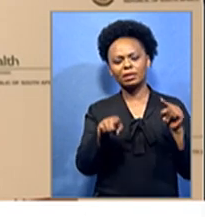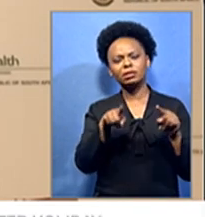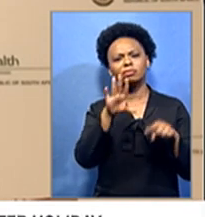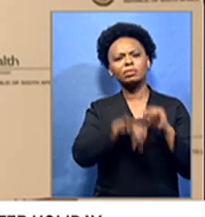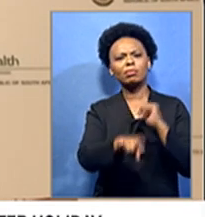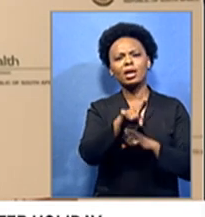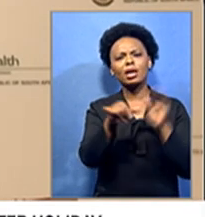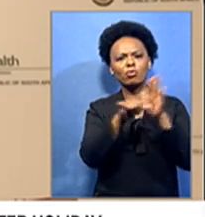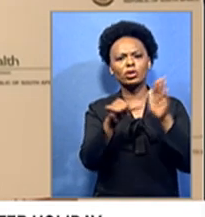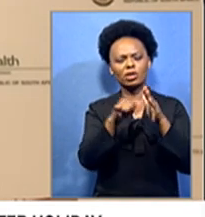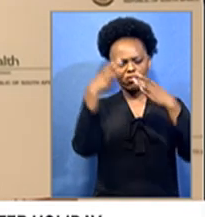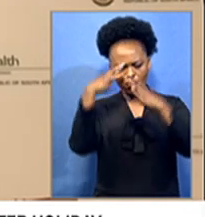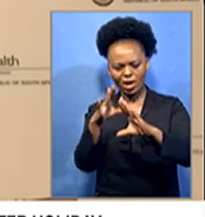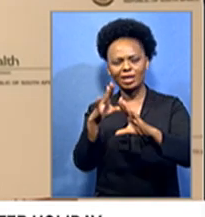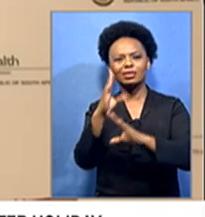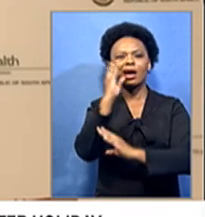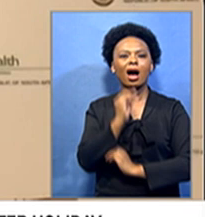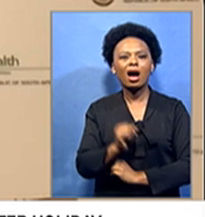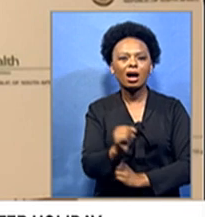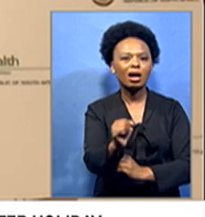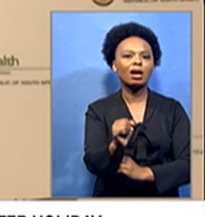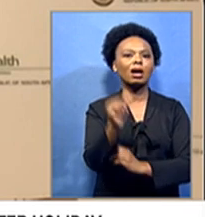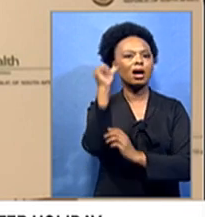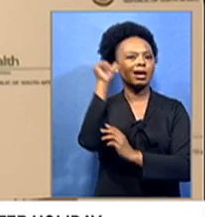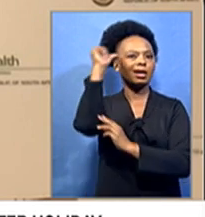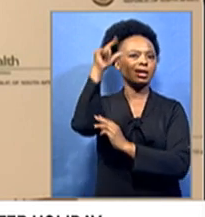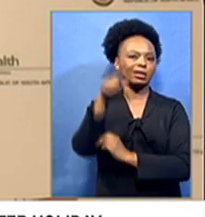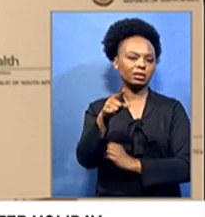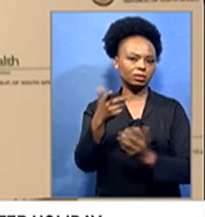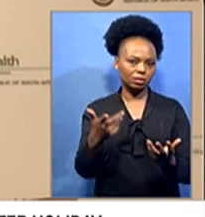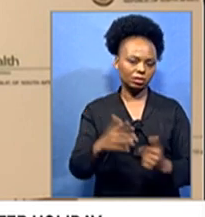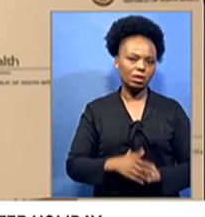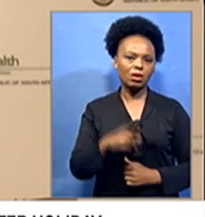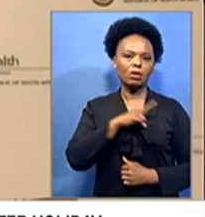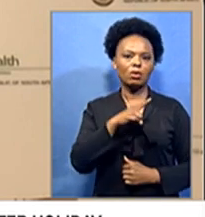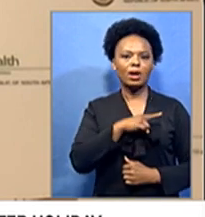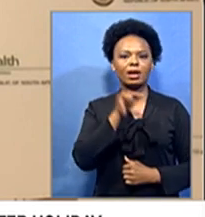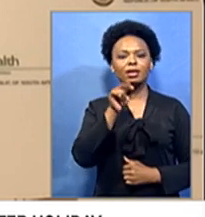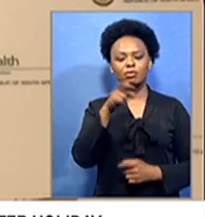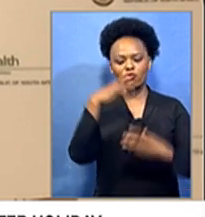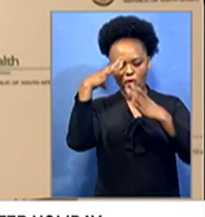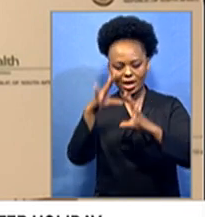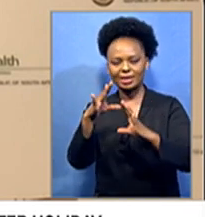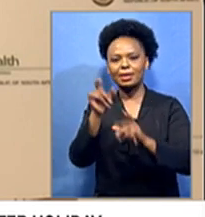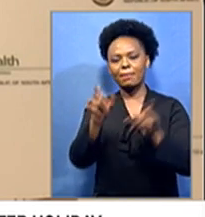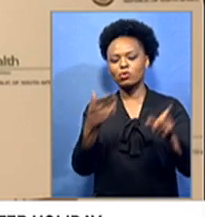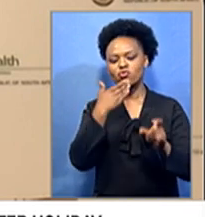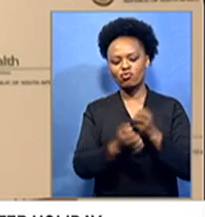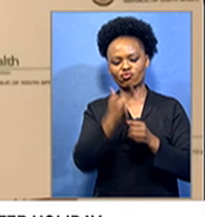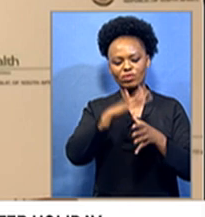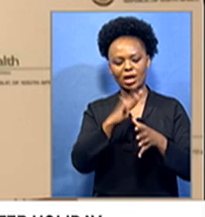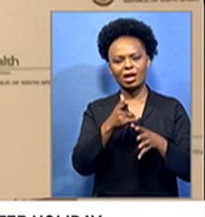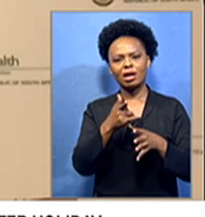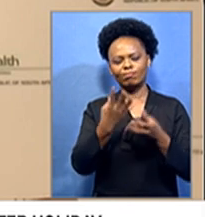the elderly. And we're dealing with people in various streams. So we're going to be focusing on the elderly in